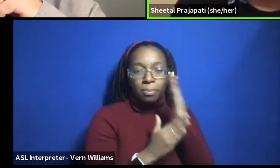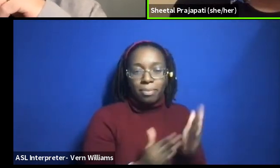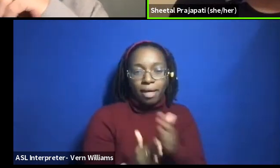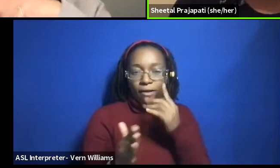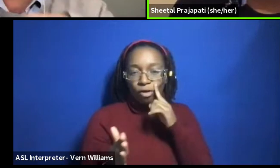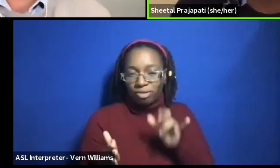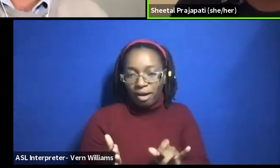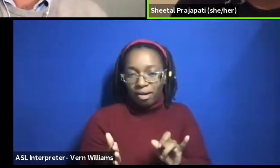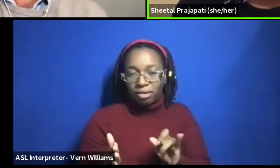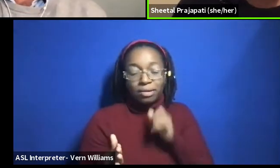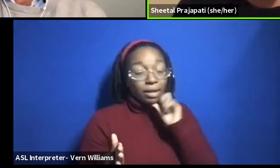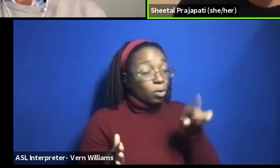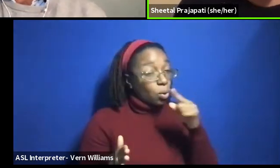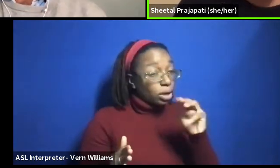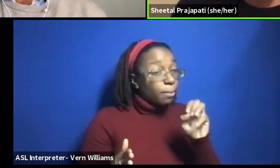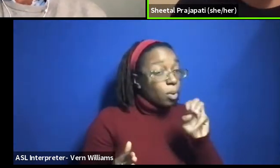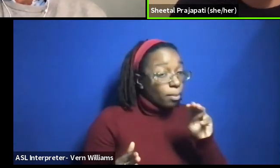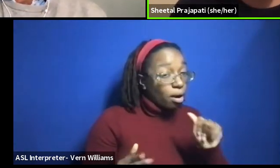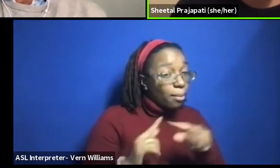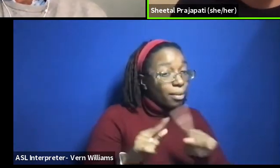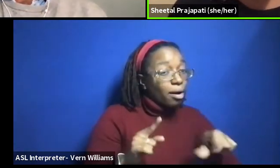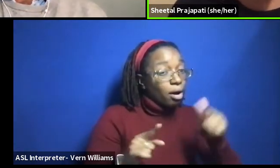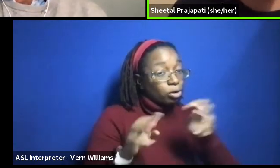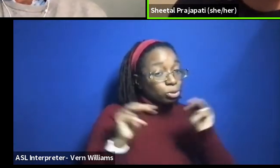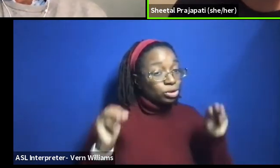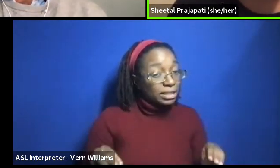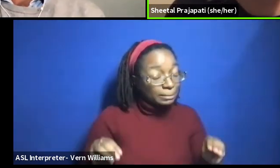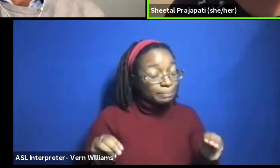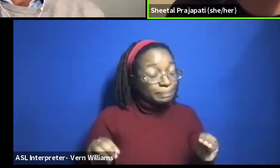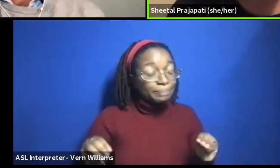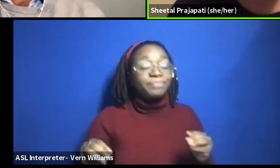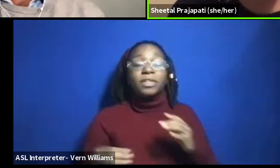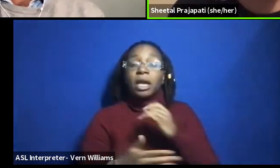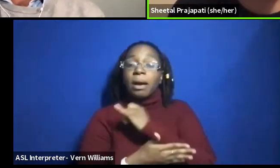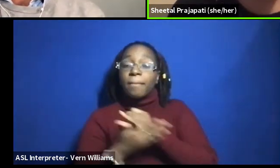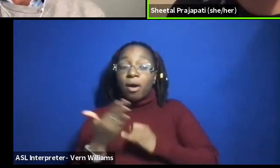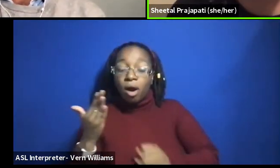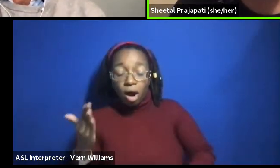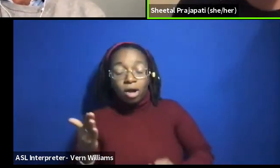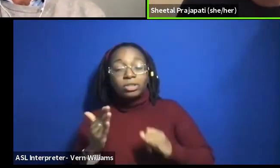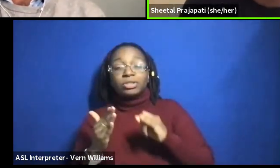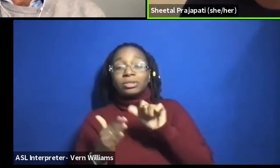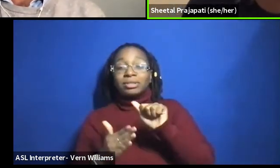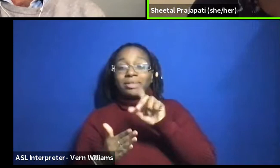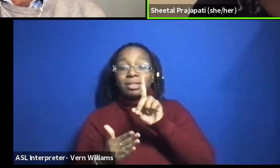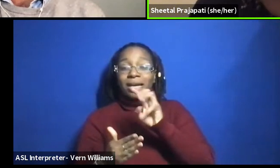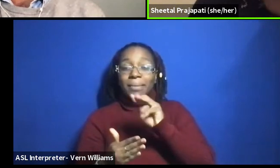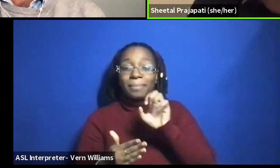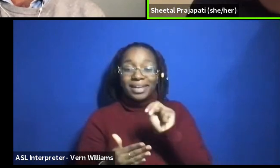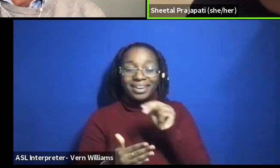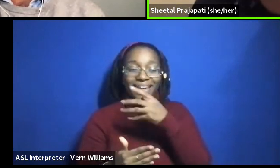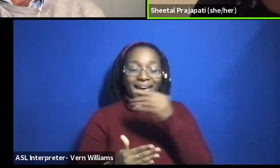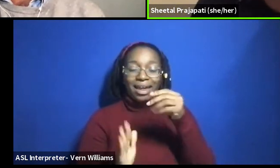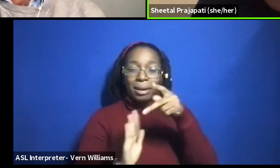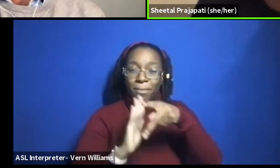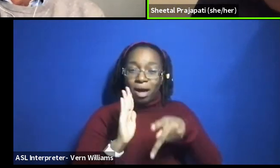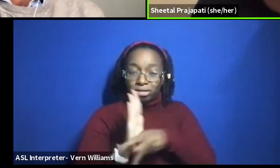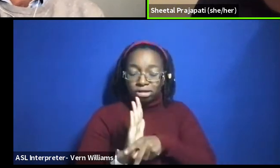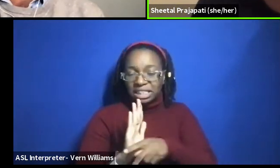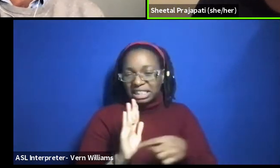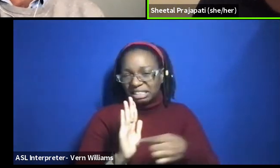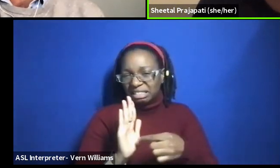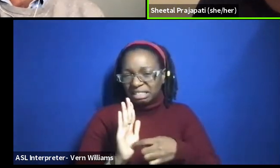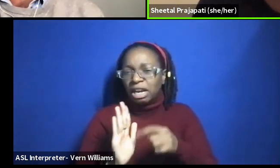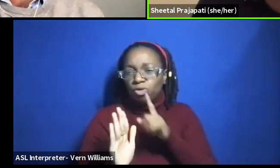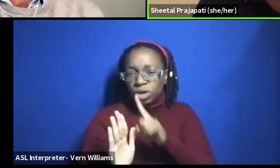museums that I worked at. And I will credit my arts administration and policy degree for this, which is once I realized I needed something